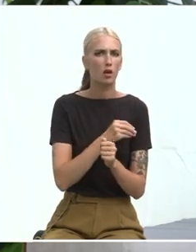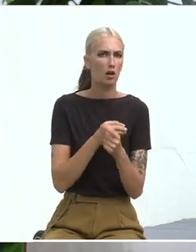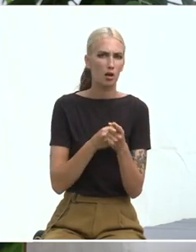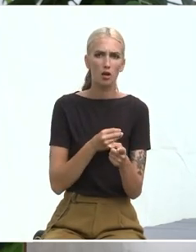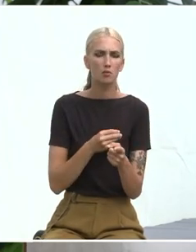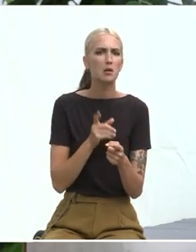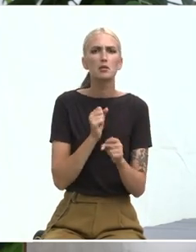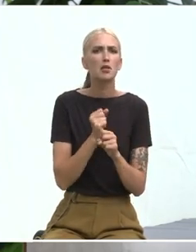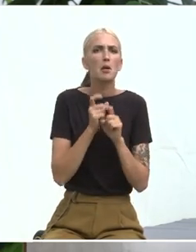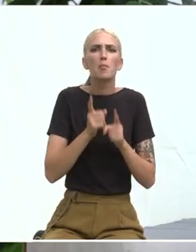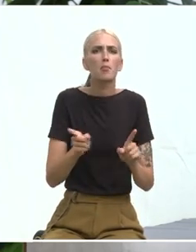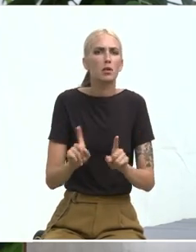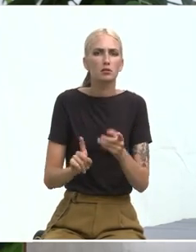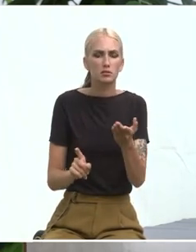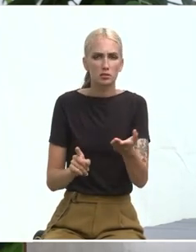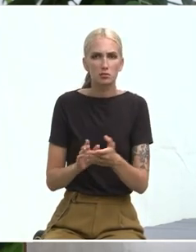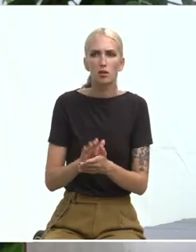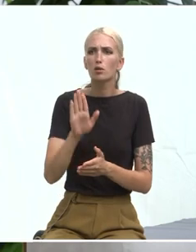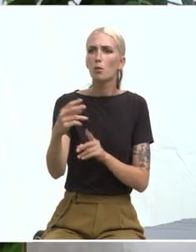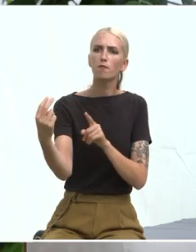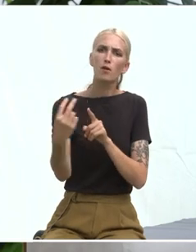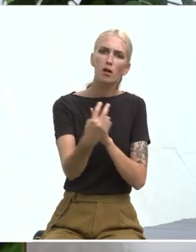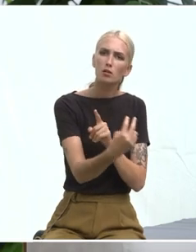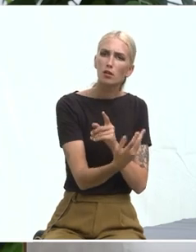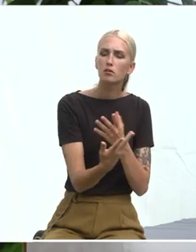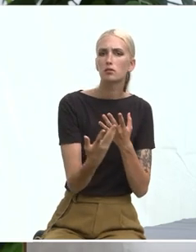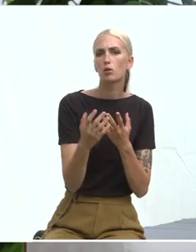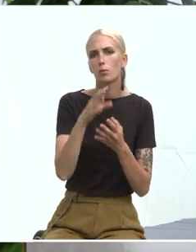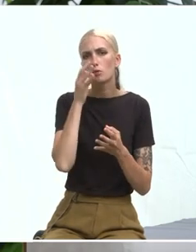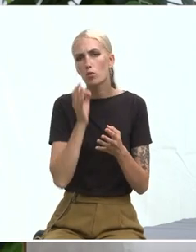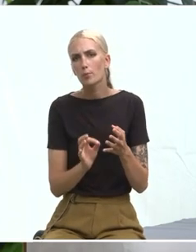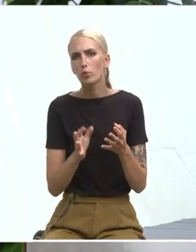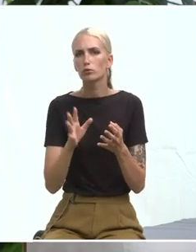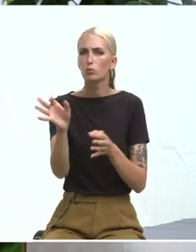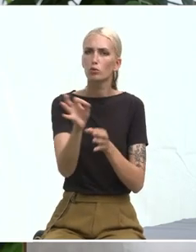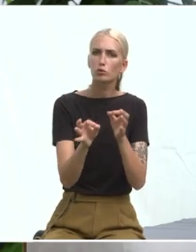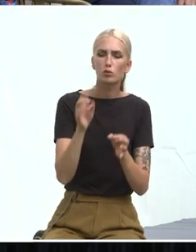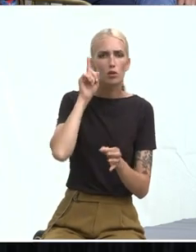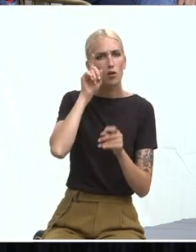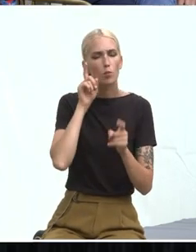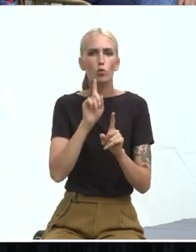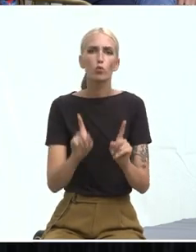advice from each of you, from your perspective, from the experience of your organization.